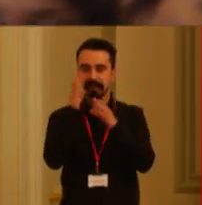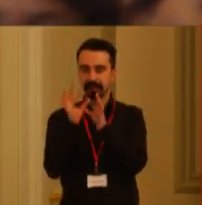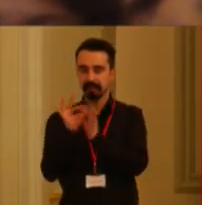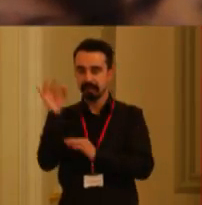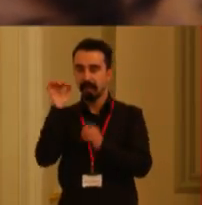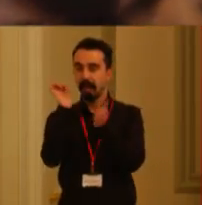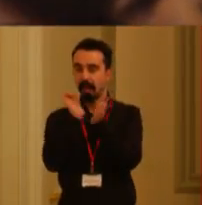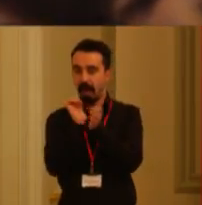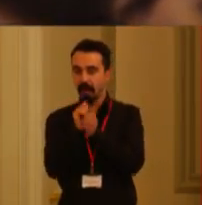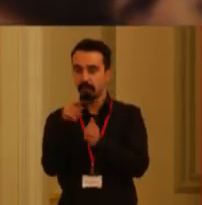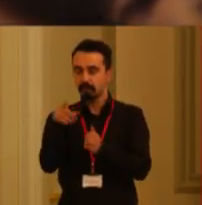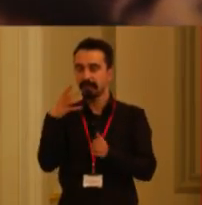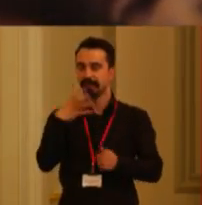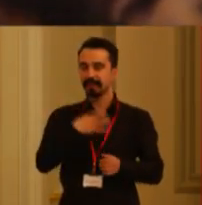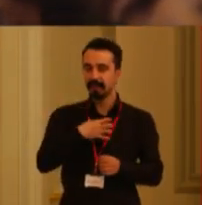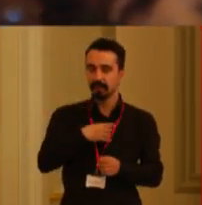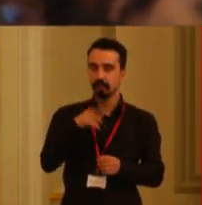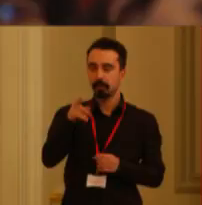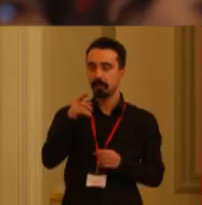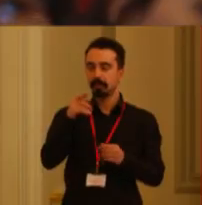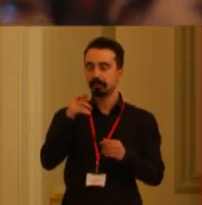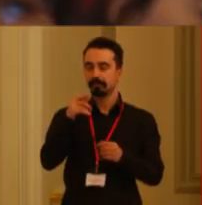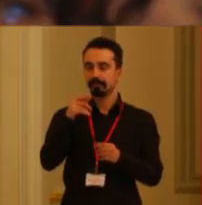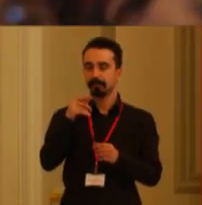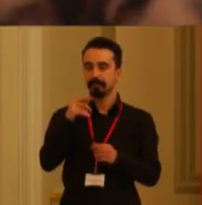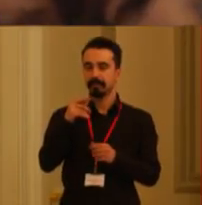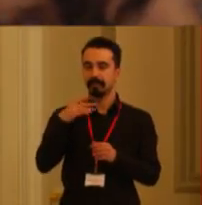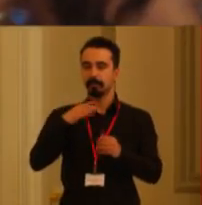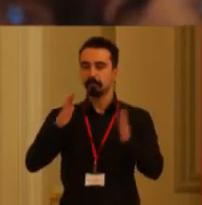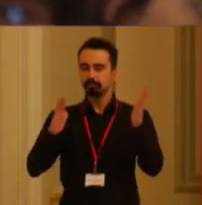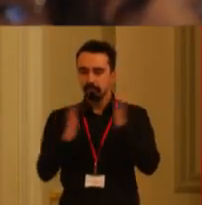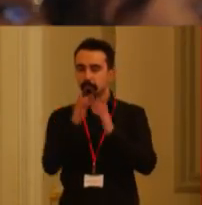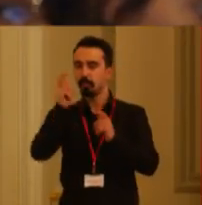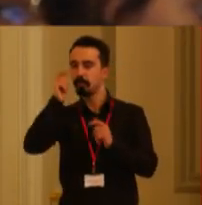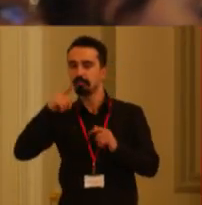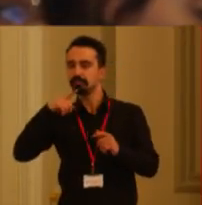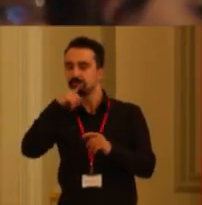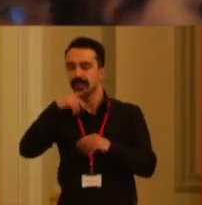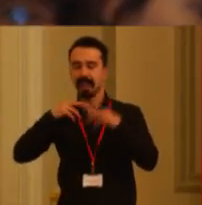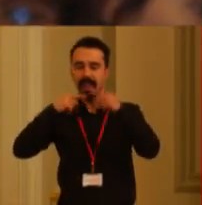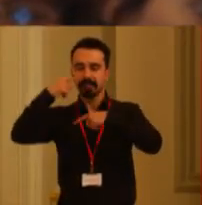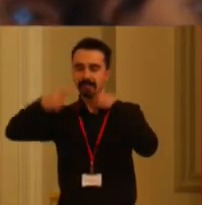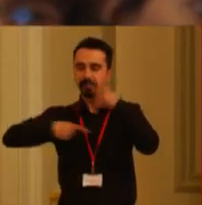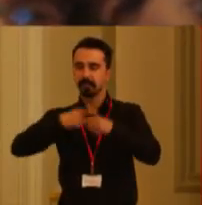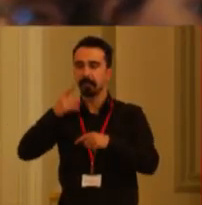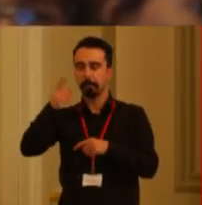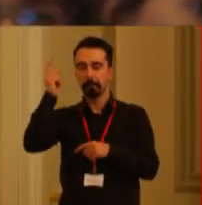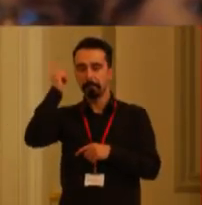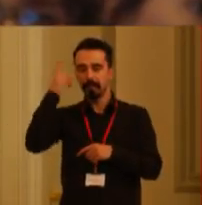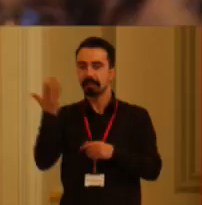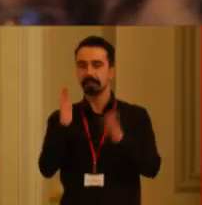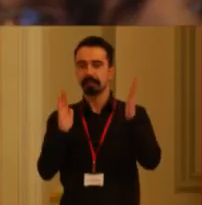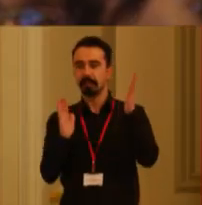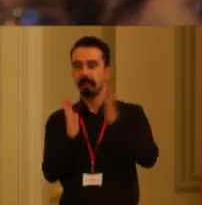wonder, as far as your Rechar blog is concerned, has there been like similar experience where in spite